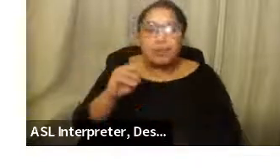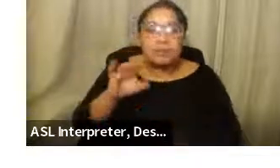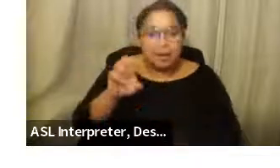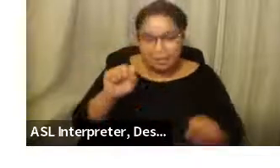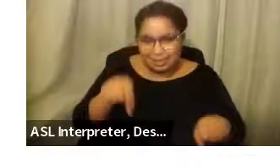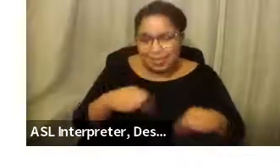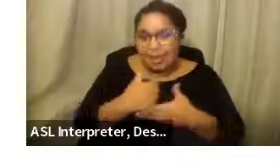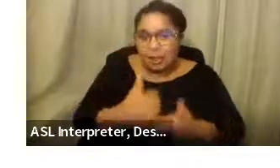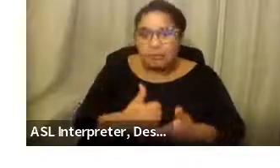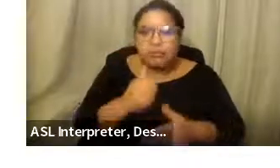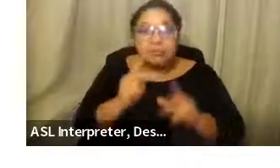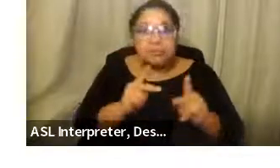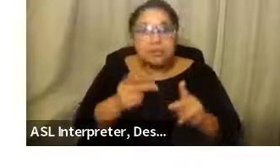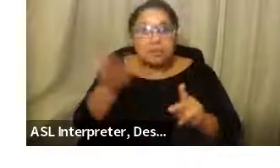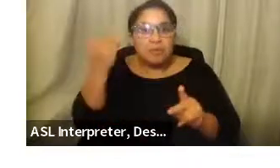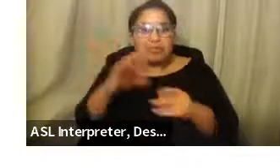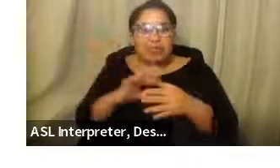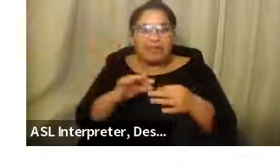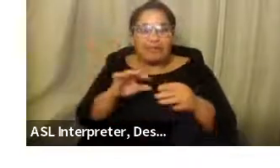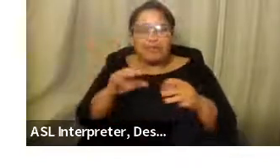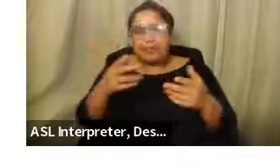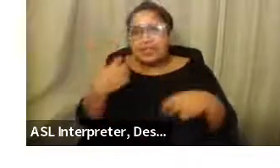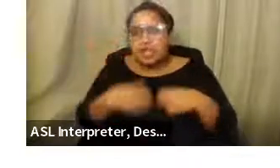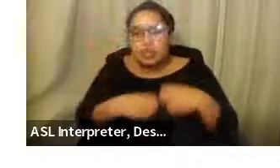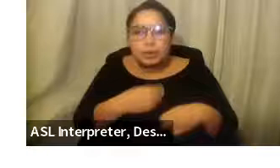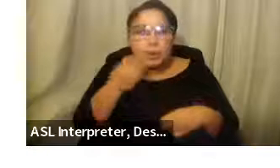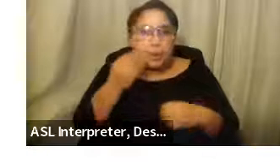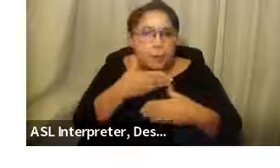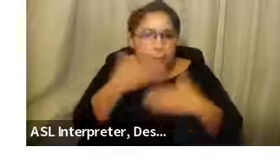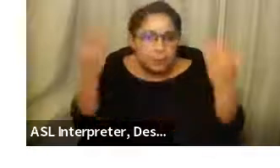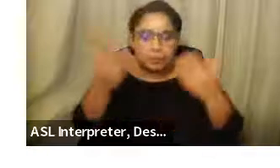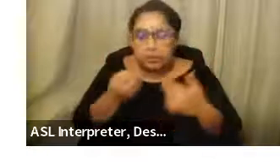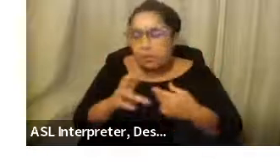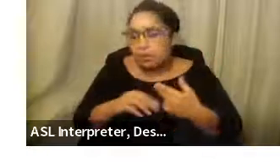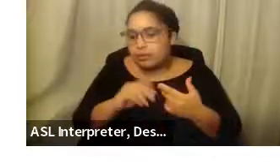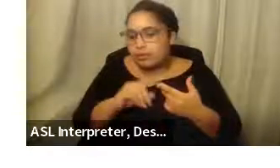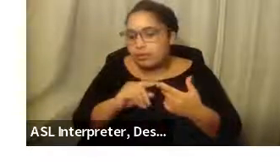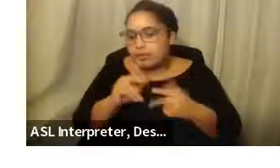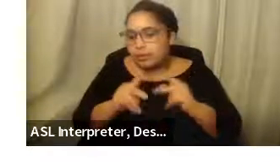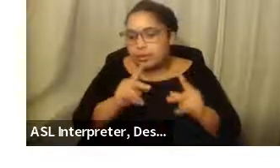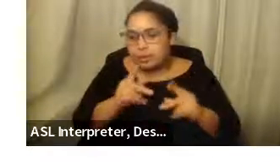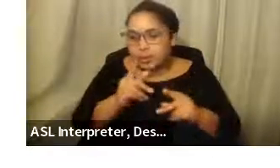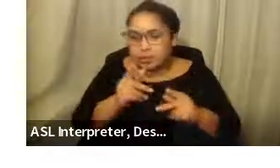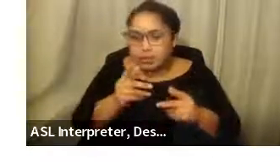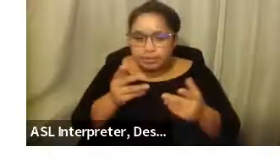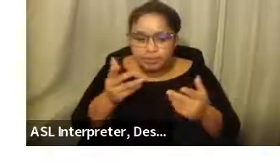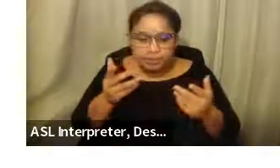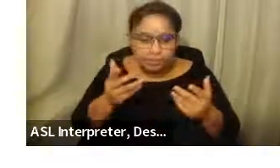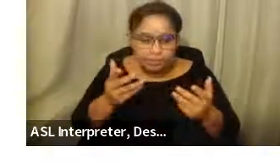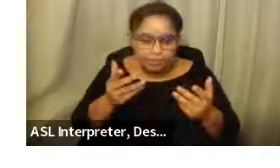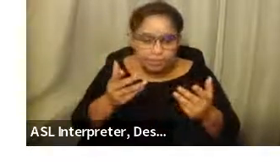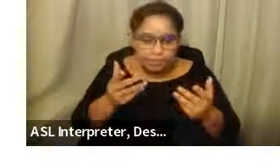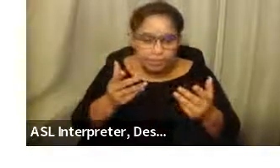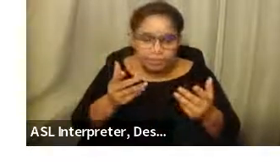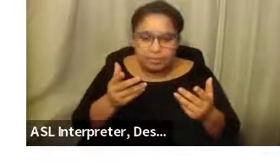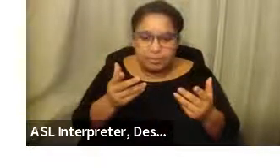had different issues, maybe people experiencing homelessness or people who just